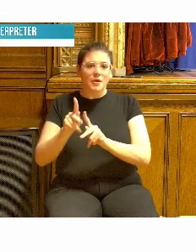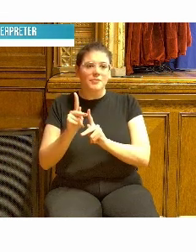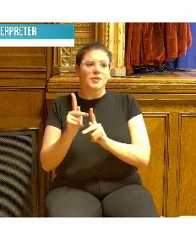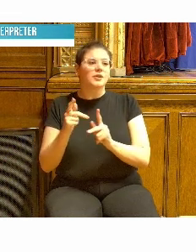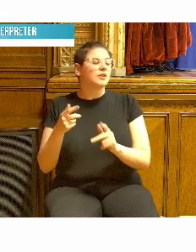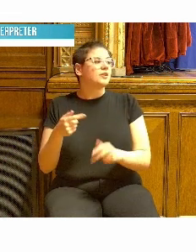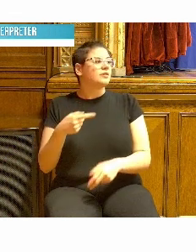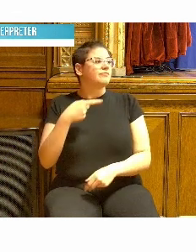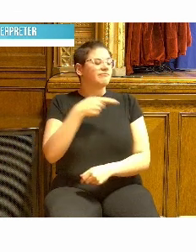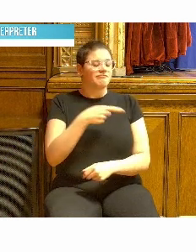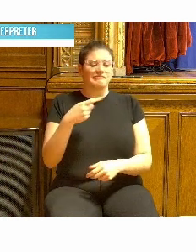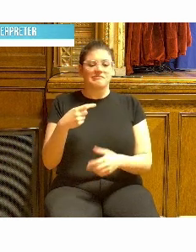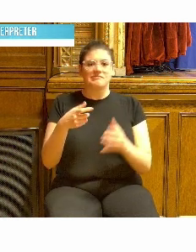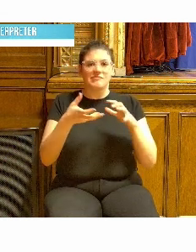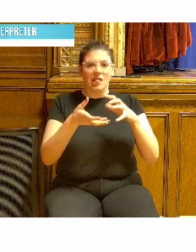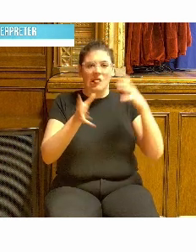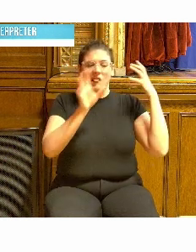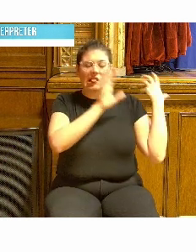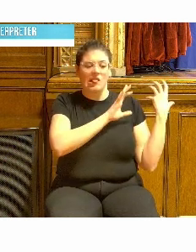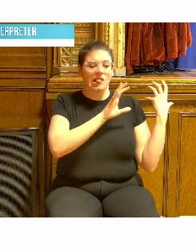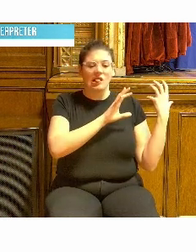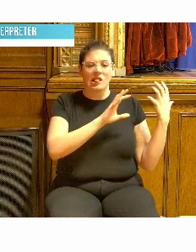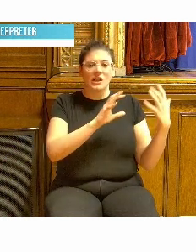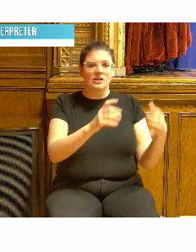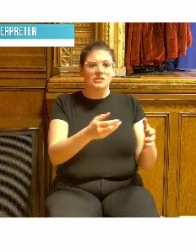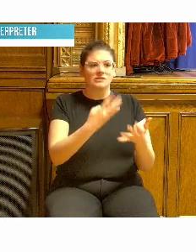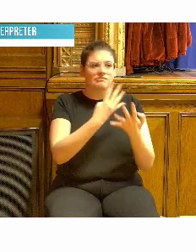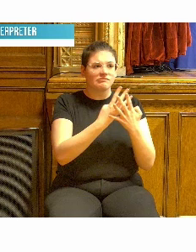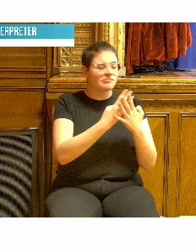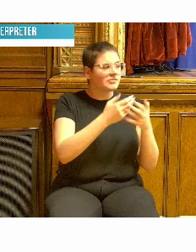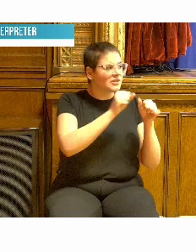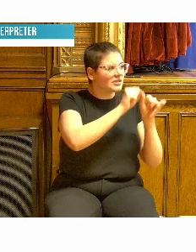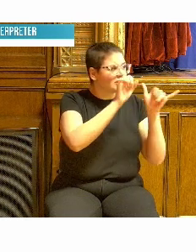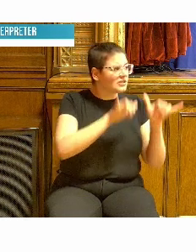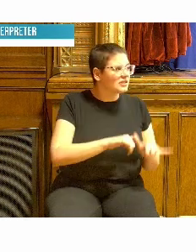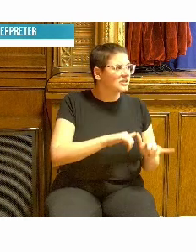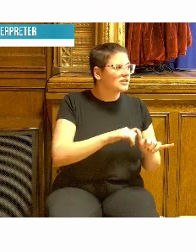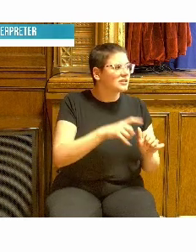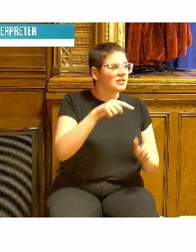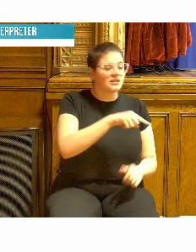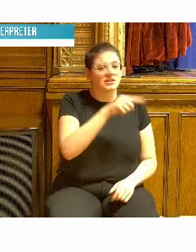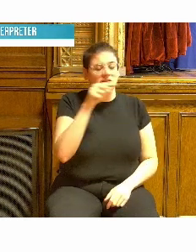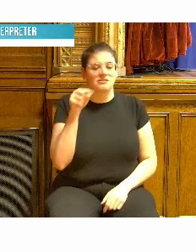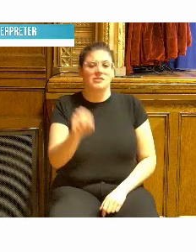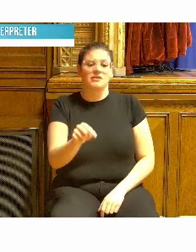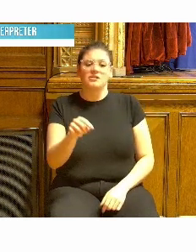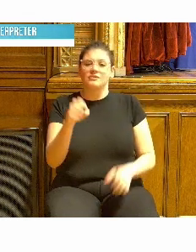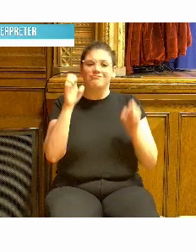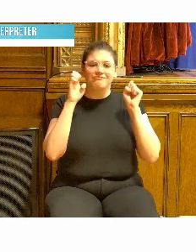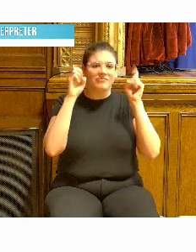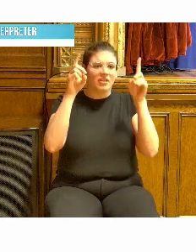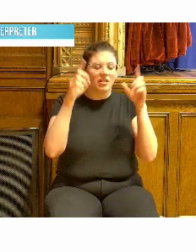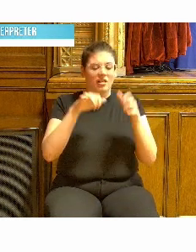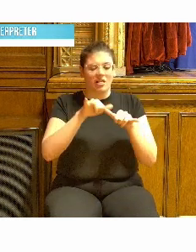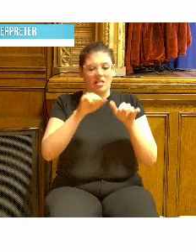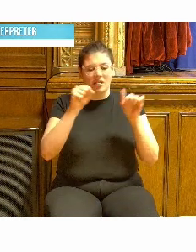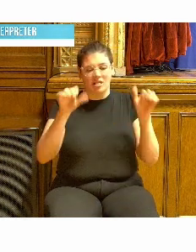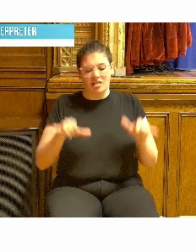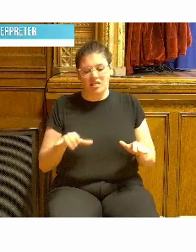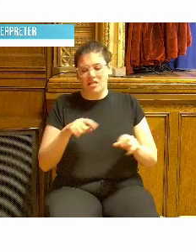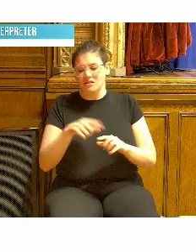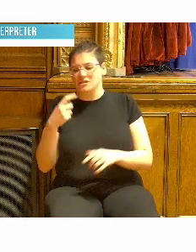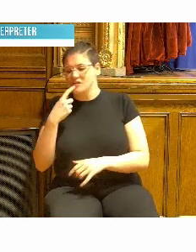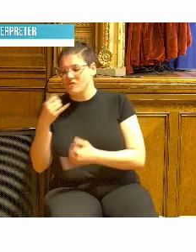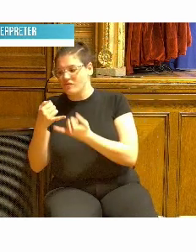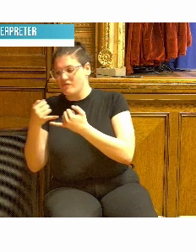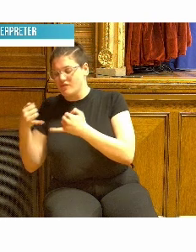systems, economical redlining that demands reparations. Also, as far as urban renewal, I was